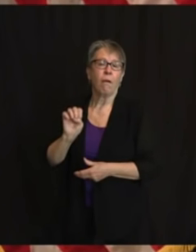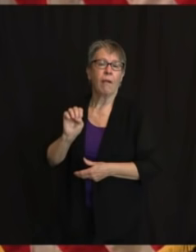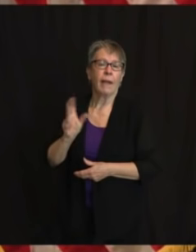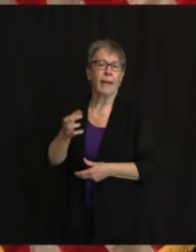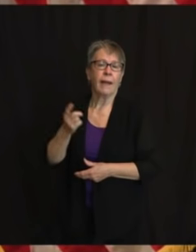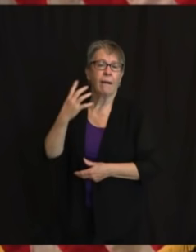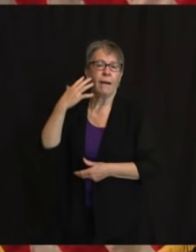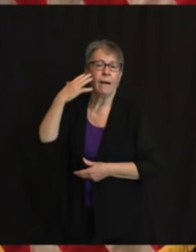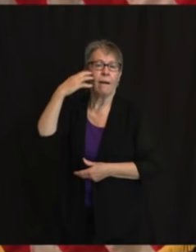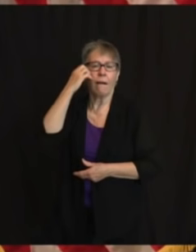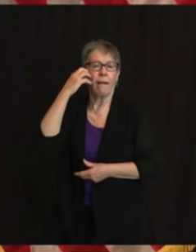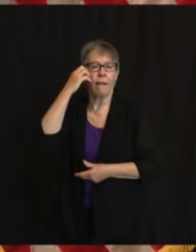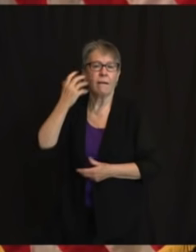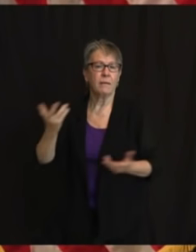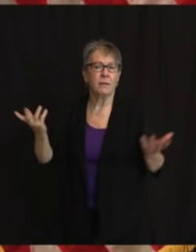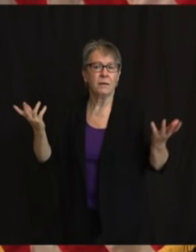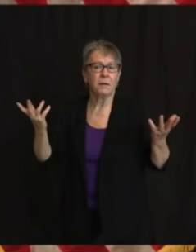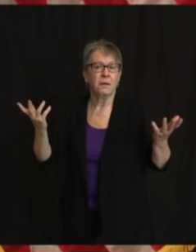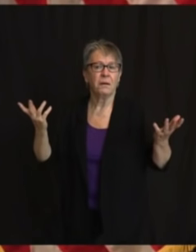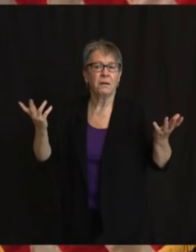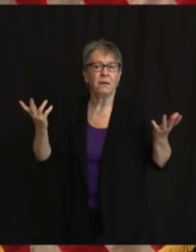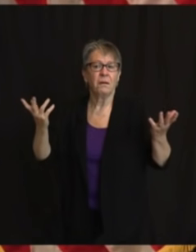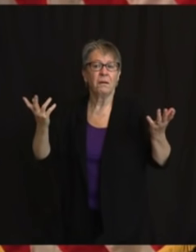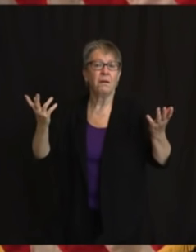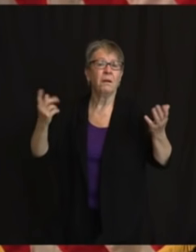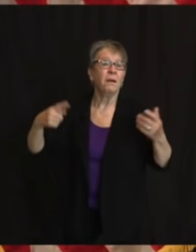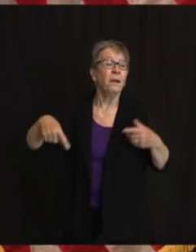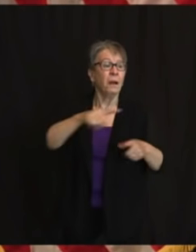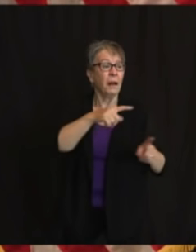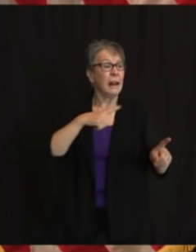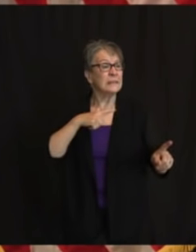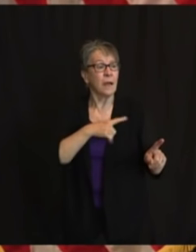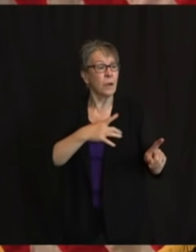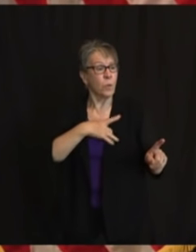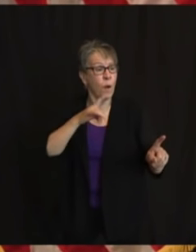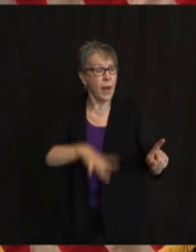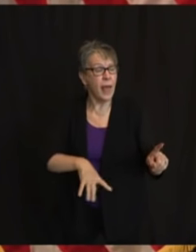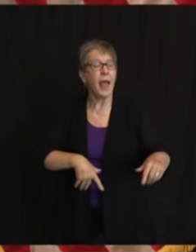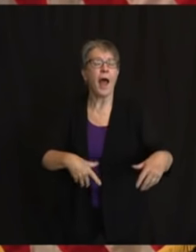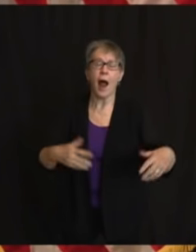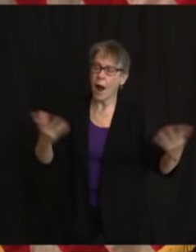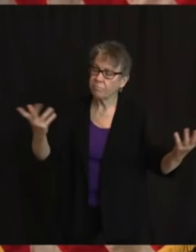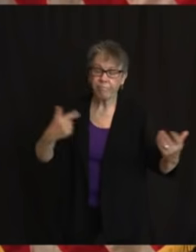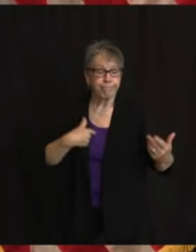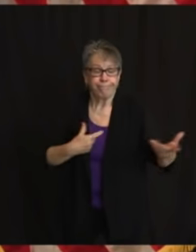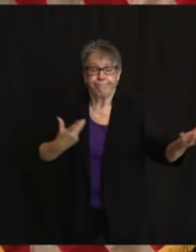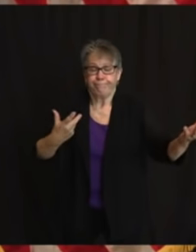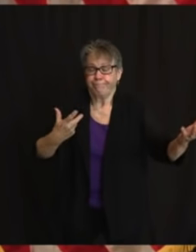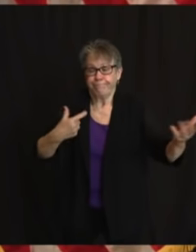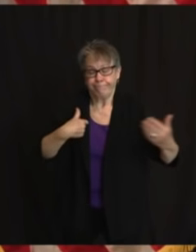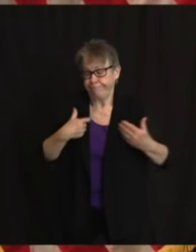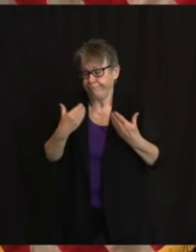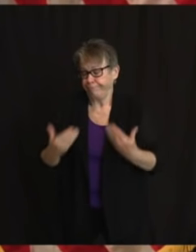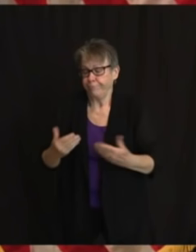off to everybody out there. So impressive in the compliance. Again, we're going to ask you to keep this short. John, welcome back. We're going to start with you.